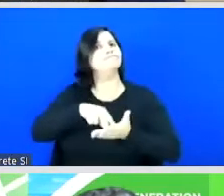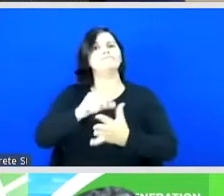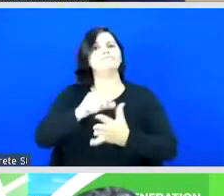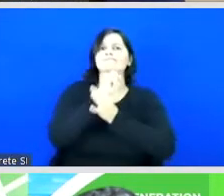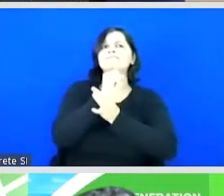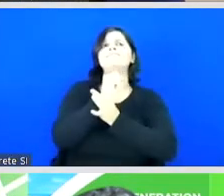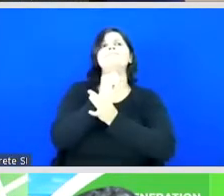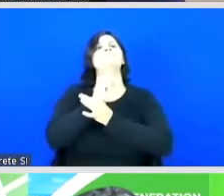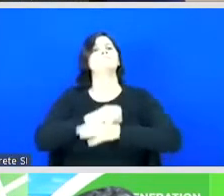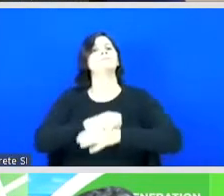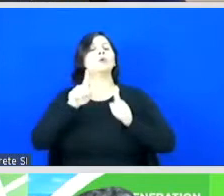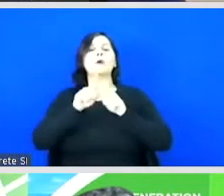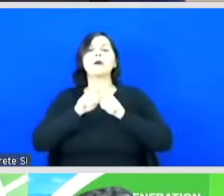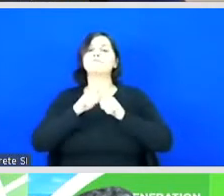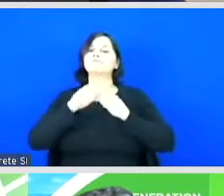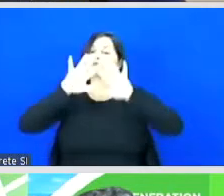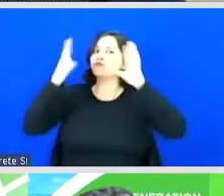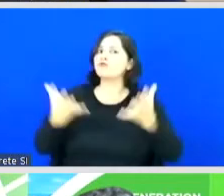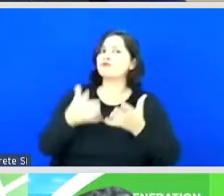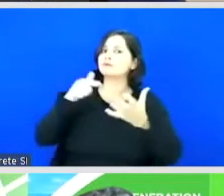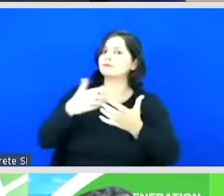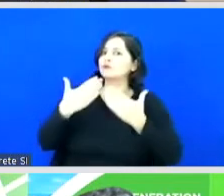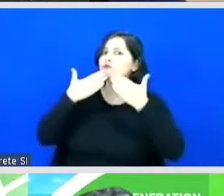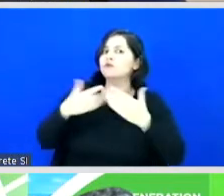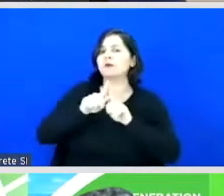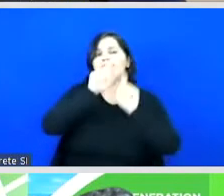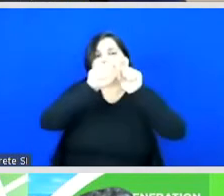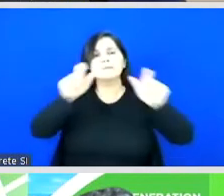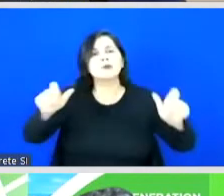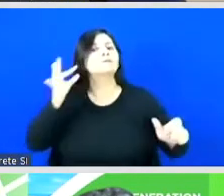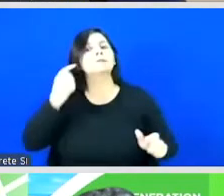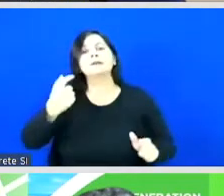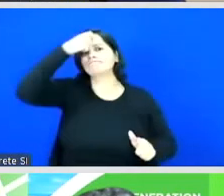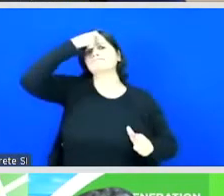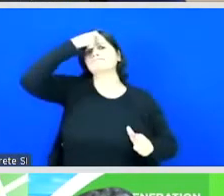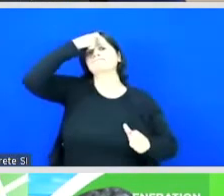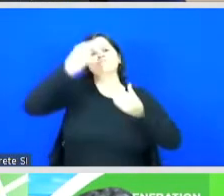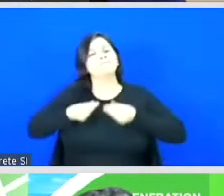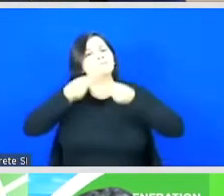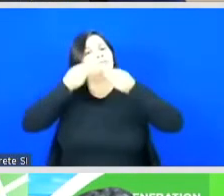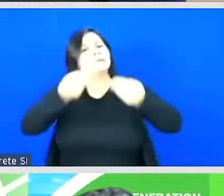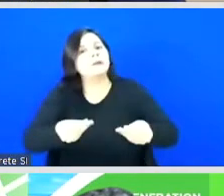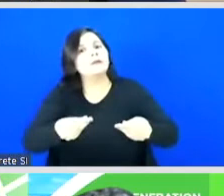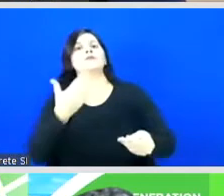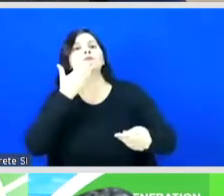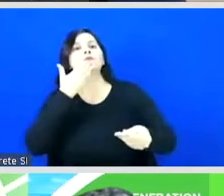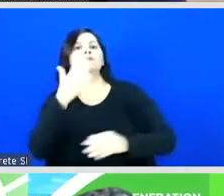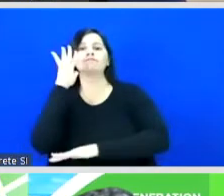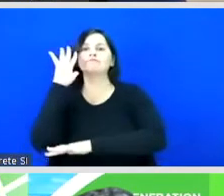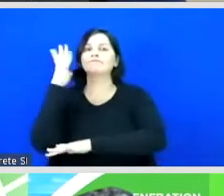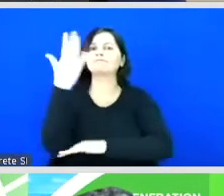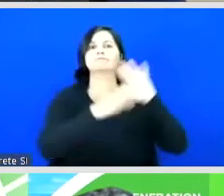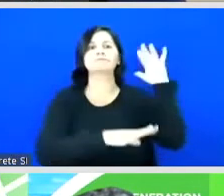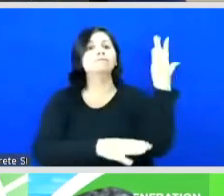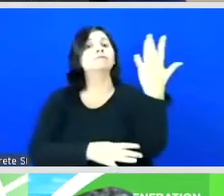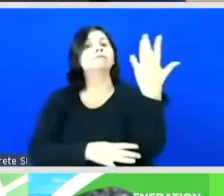that we are involving women actively in environmental decision-making at all levels, from the beginning, from